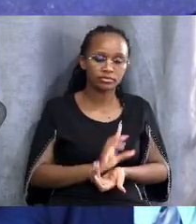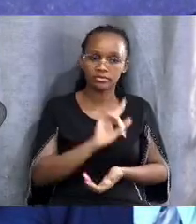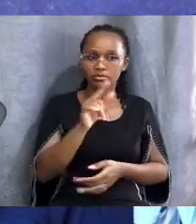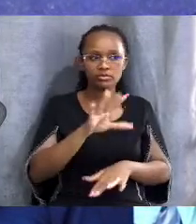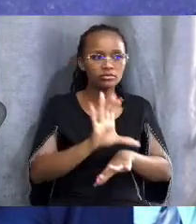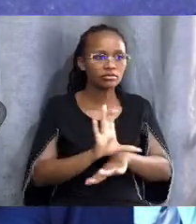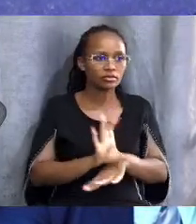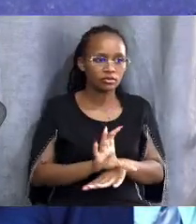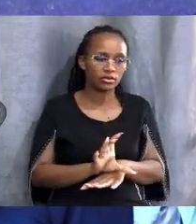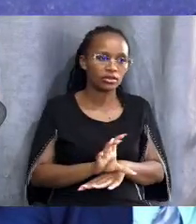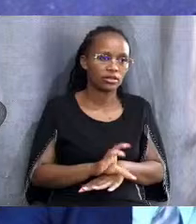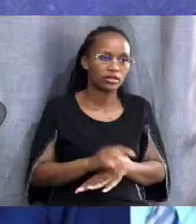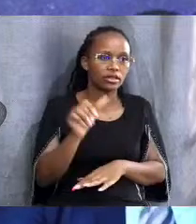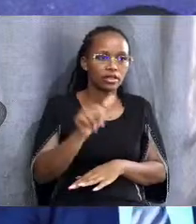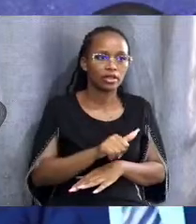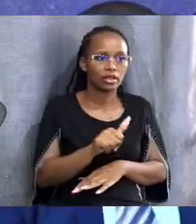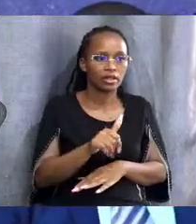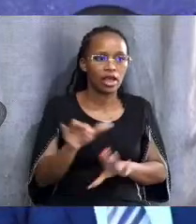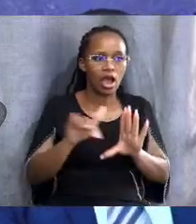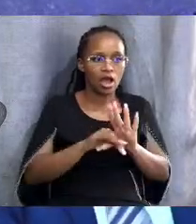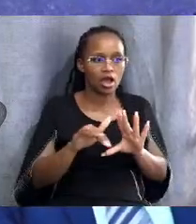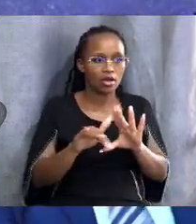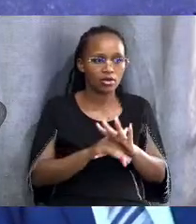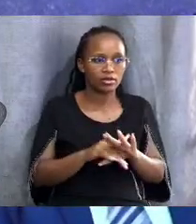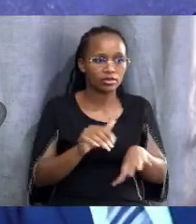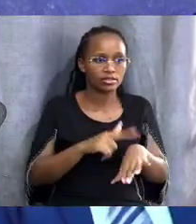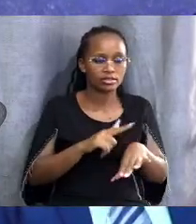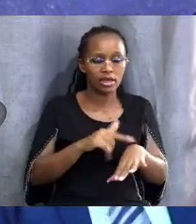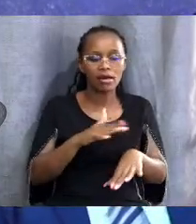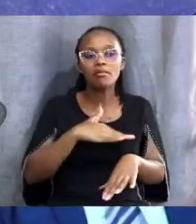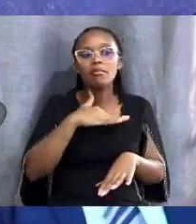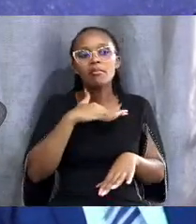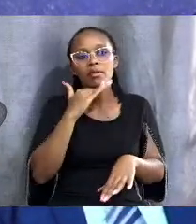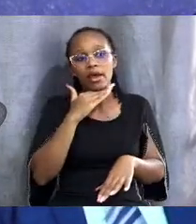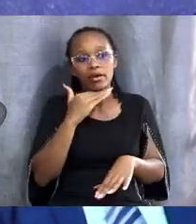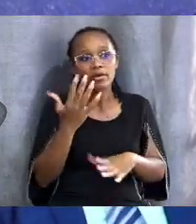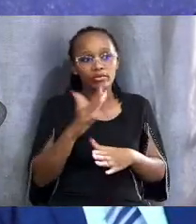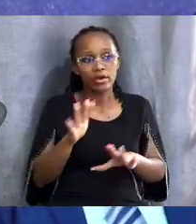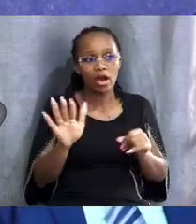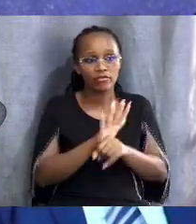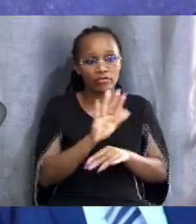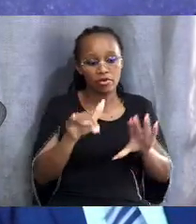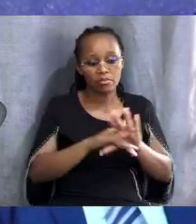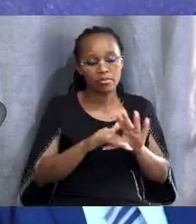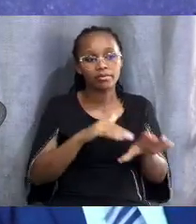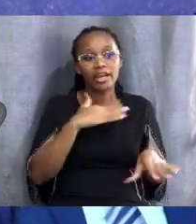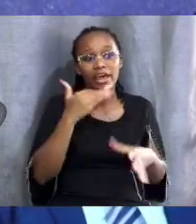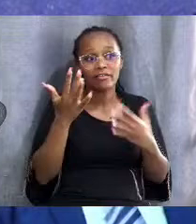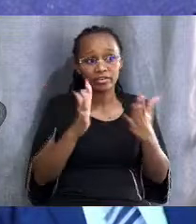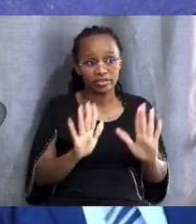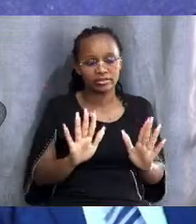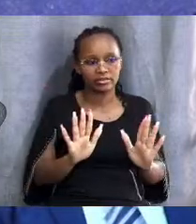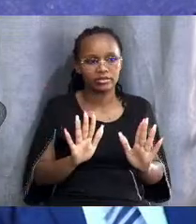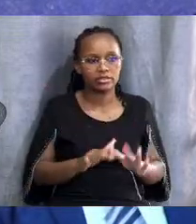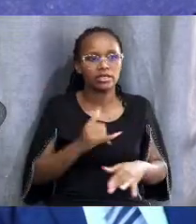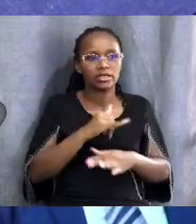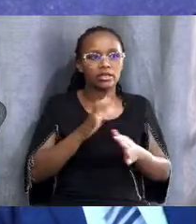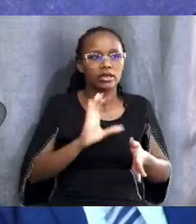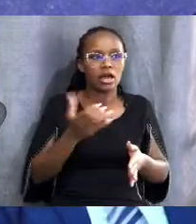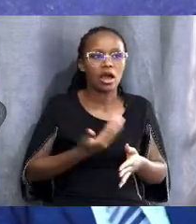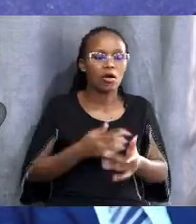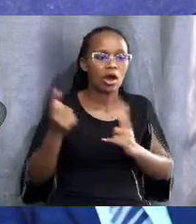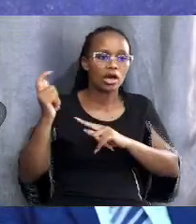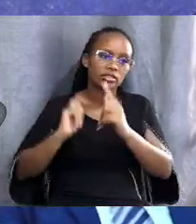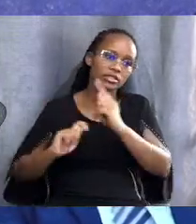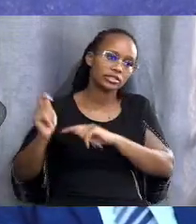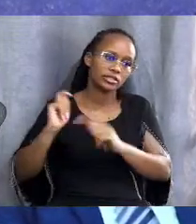Wazimmerman, anytime our member passes on, a full member passes on, it is our